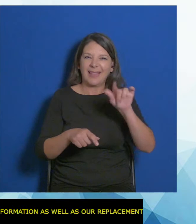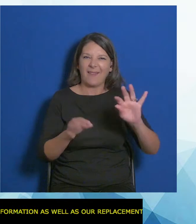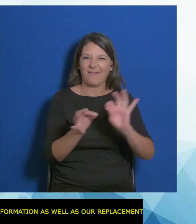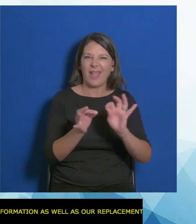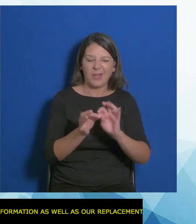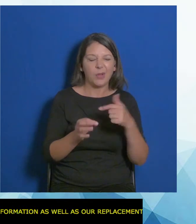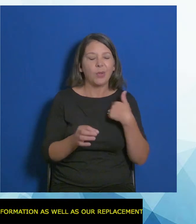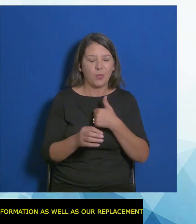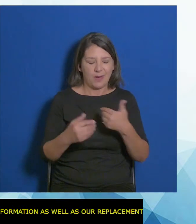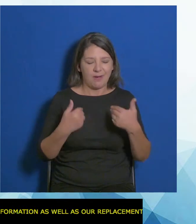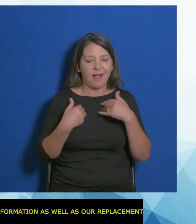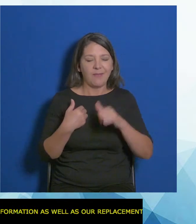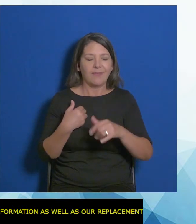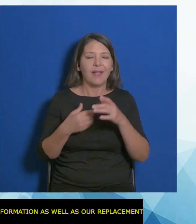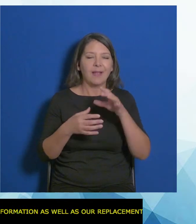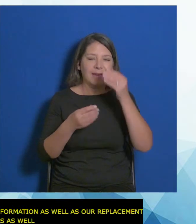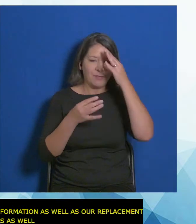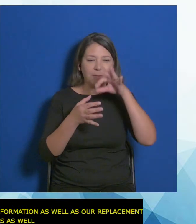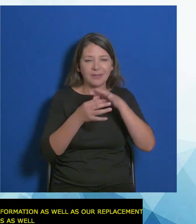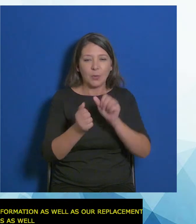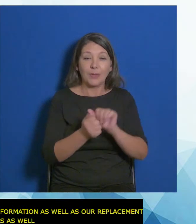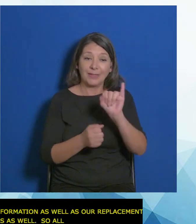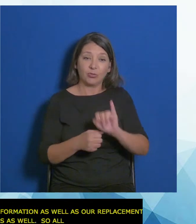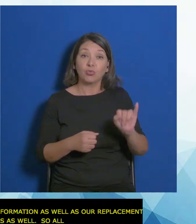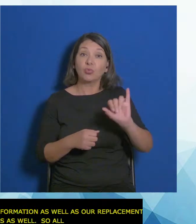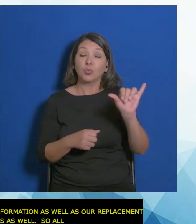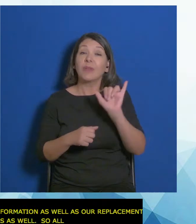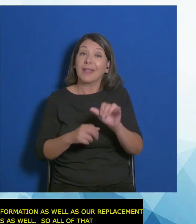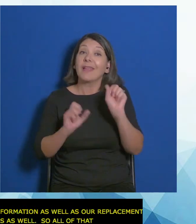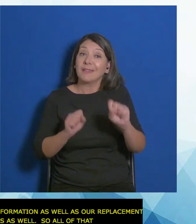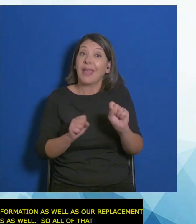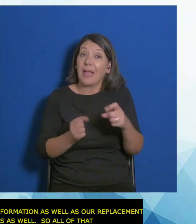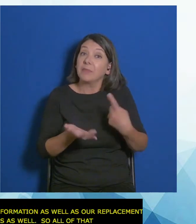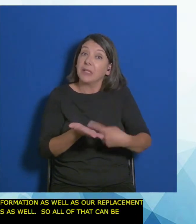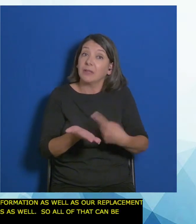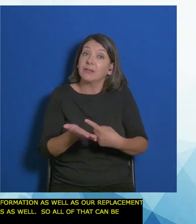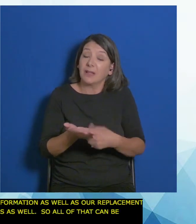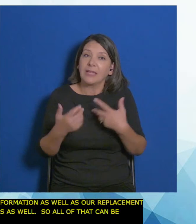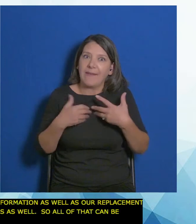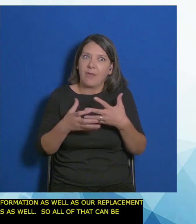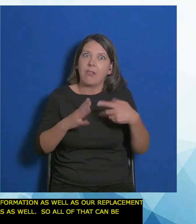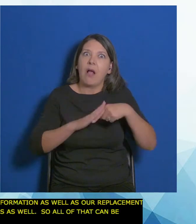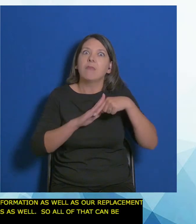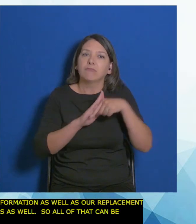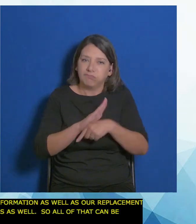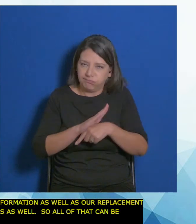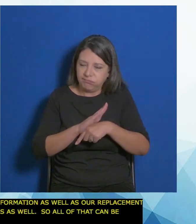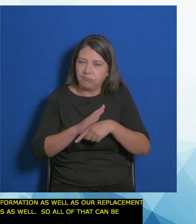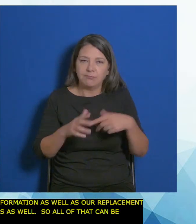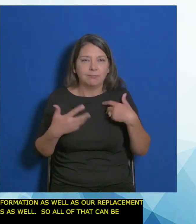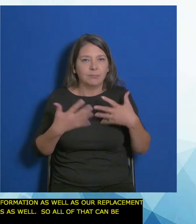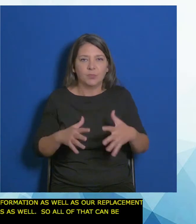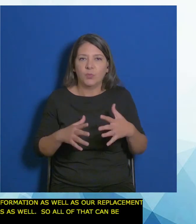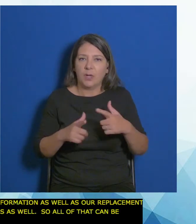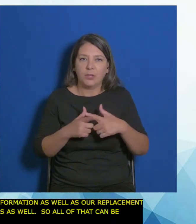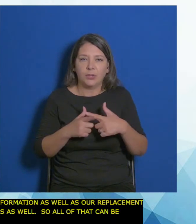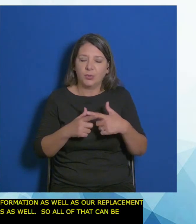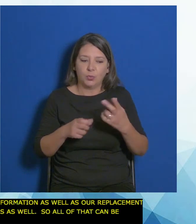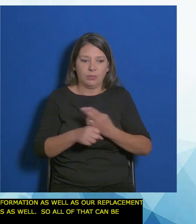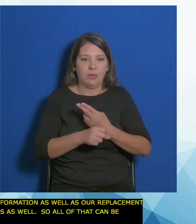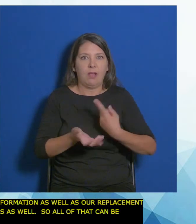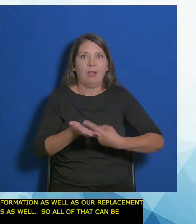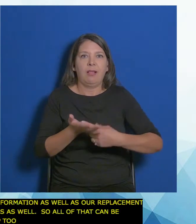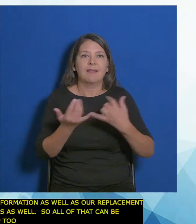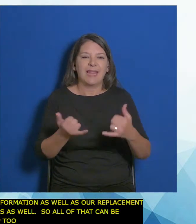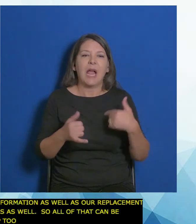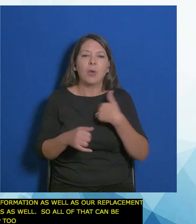insurance process as well. So all of that can be discussed, and it's pretty detailed, and I don't want to take up too much time, so that way we can discuss that in the work study